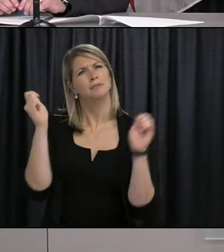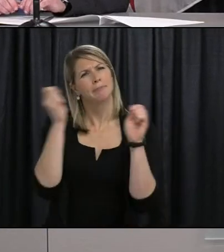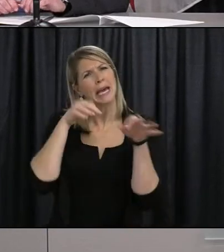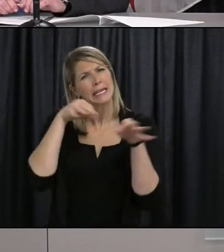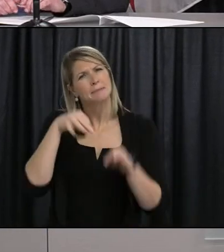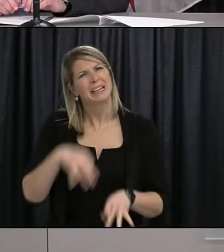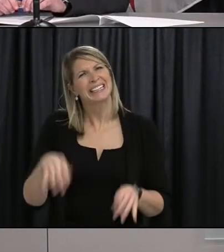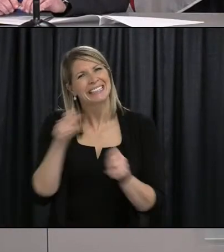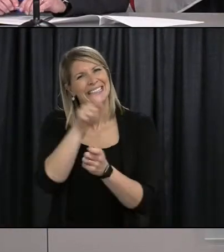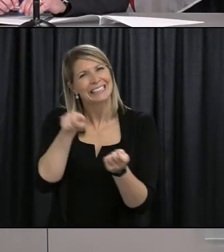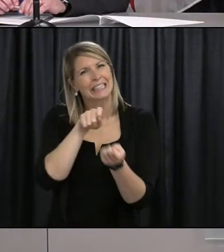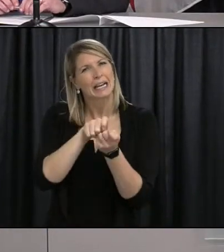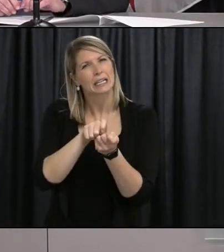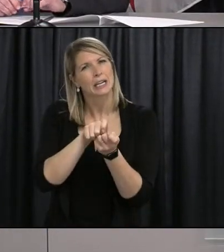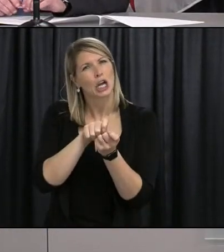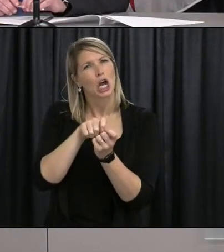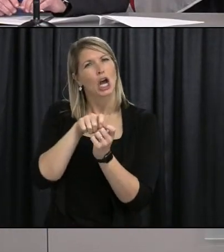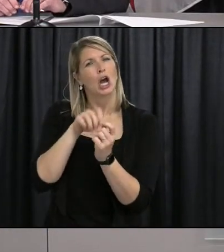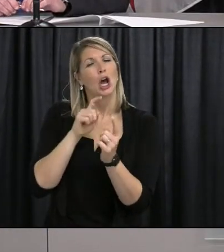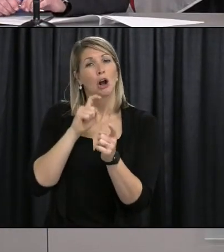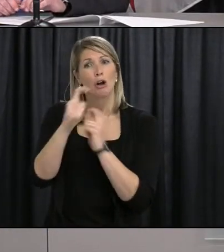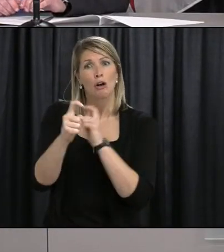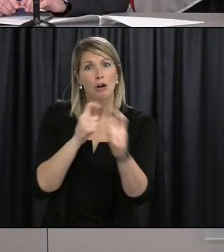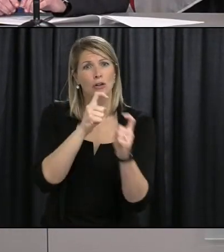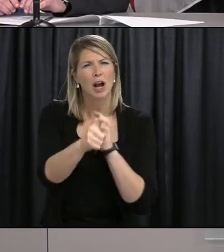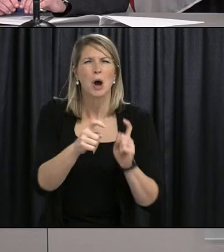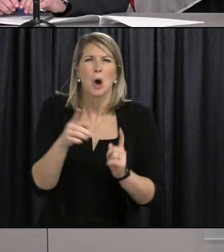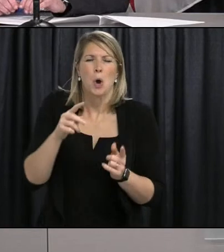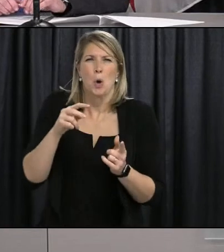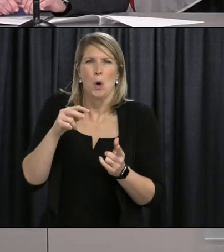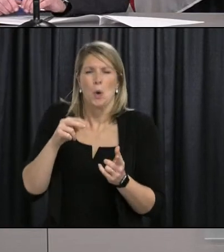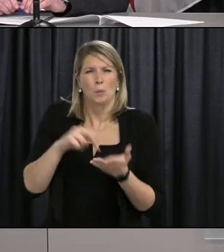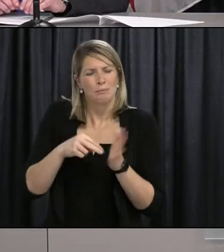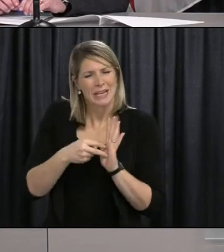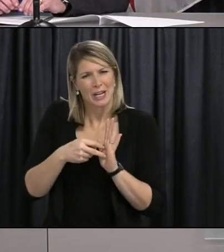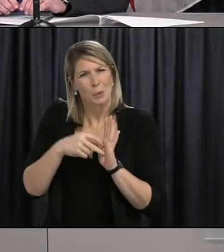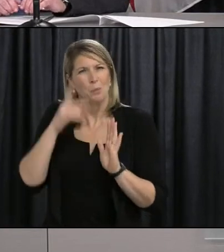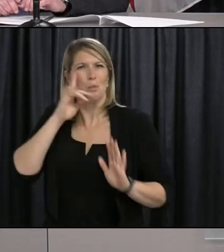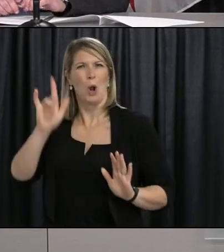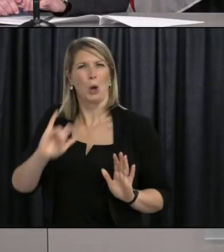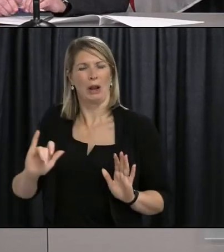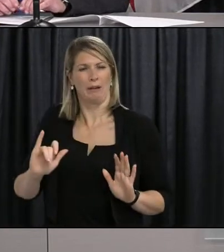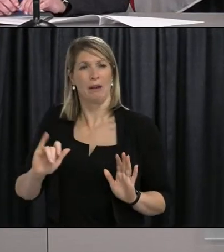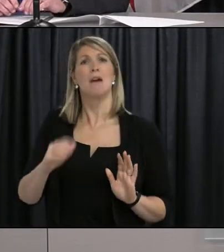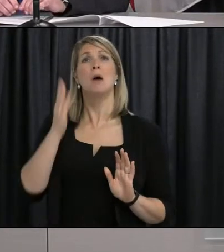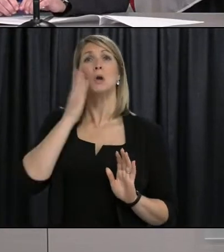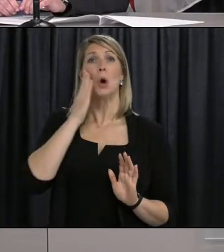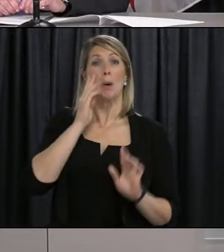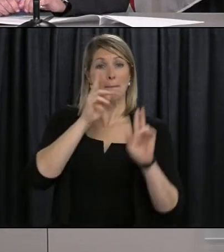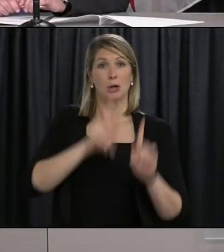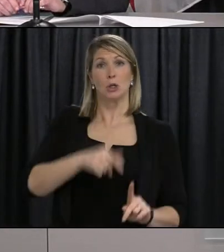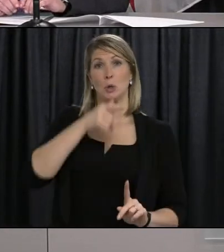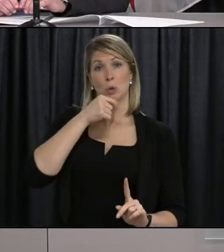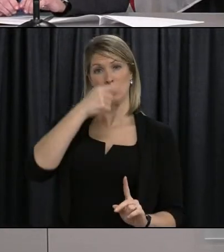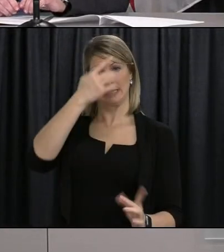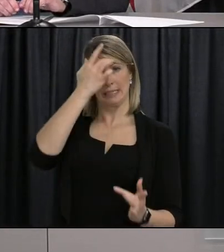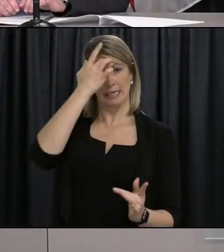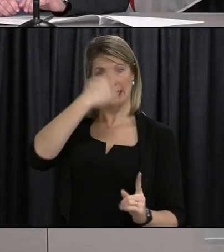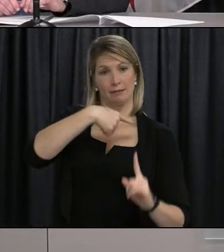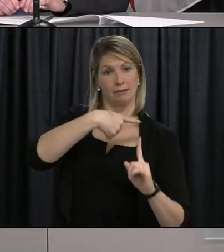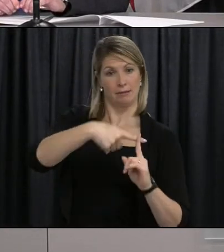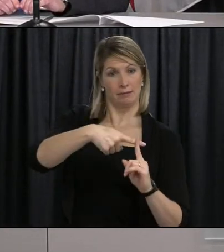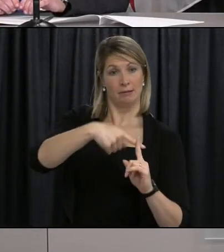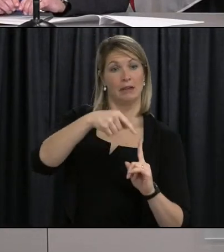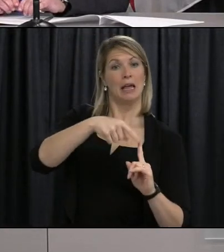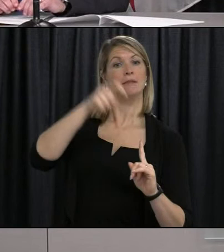like for a school. So we clearly know that the same cohort of whoever tests positive, presumably including the teacher, are all going to have